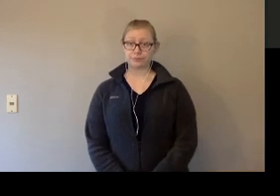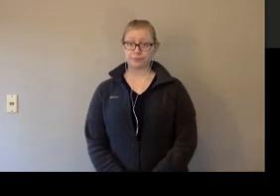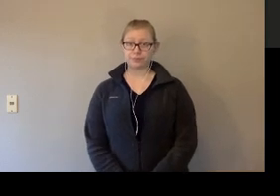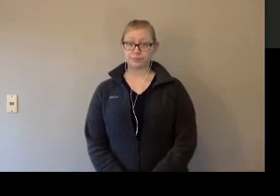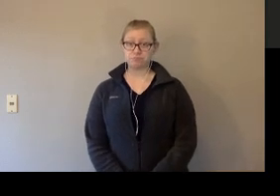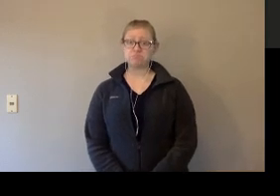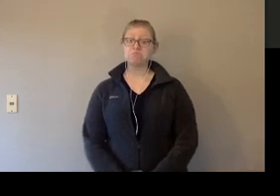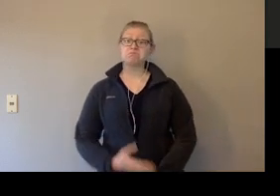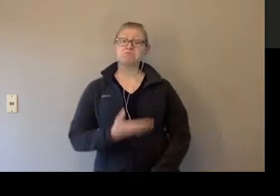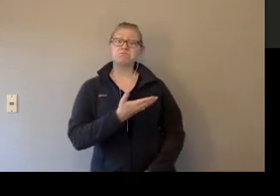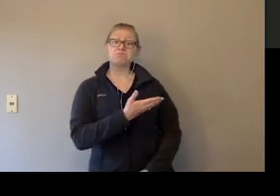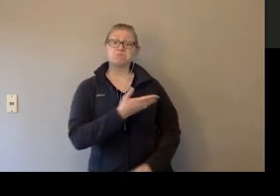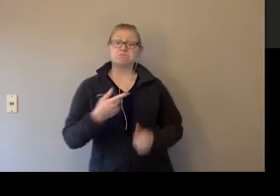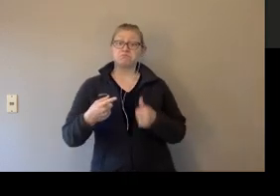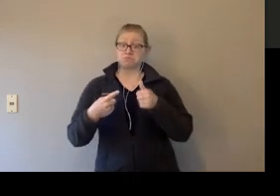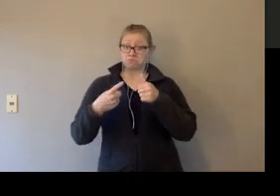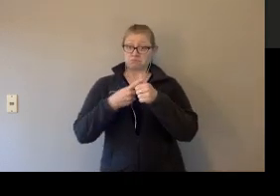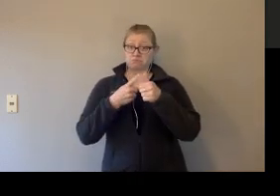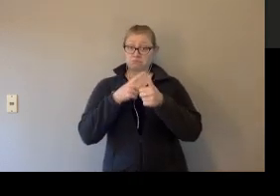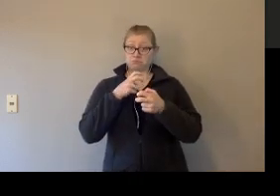So in the first problem, we have